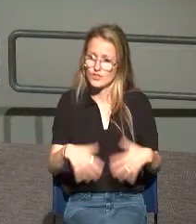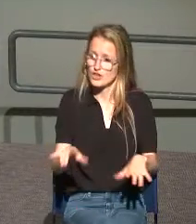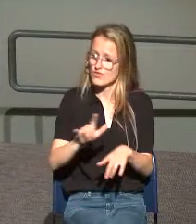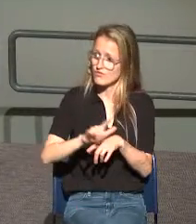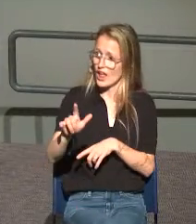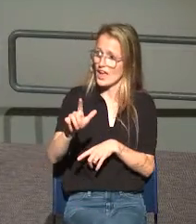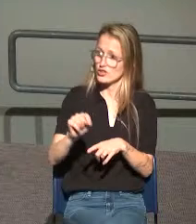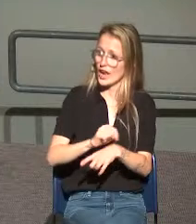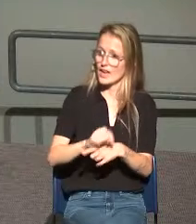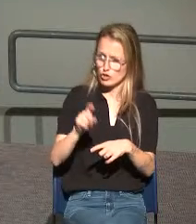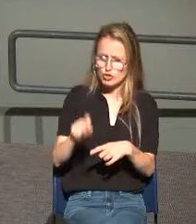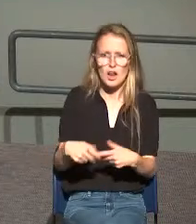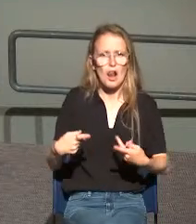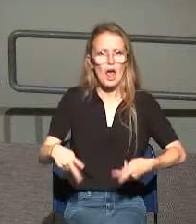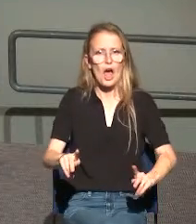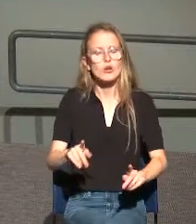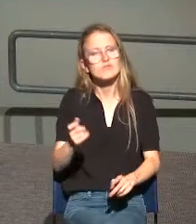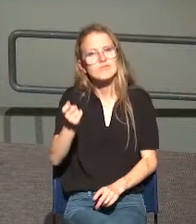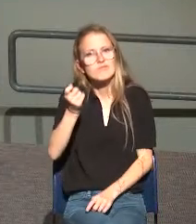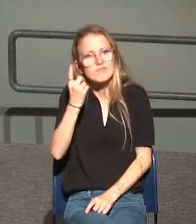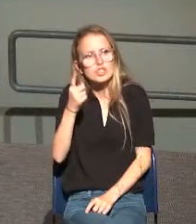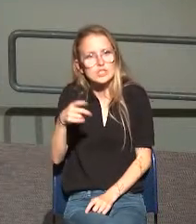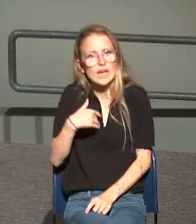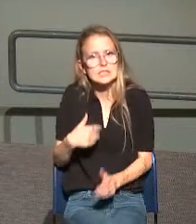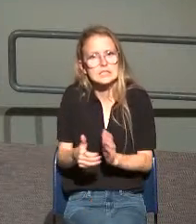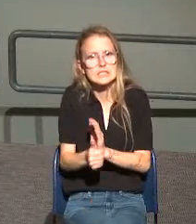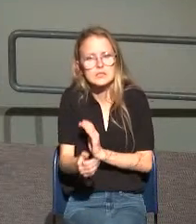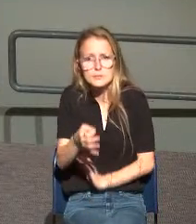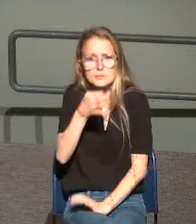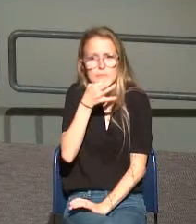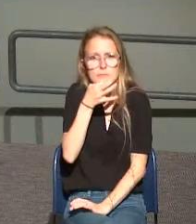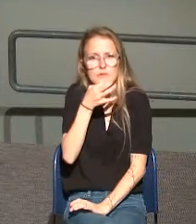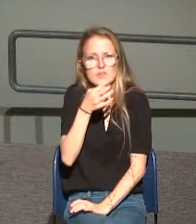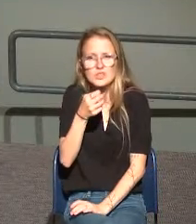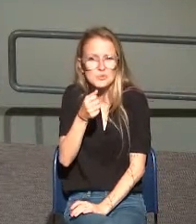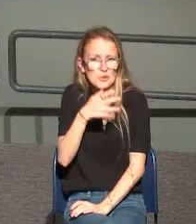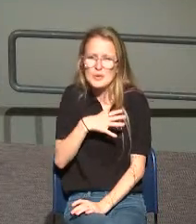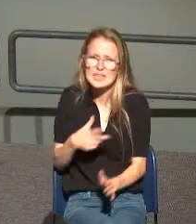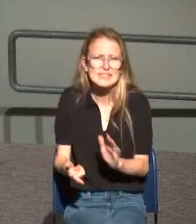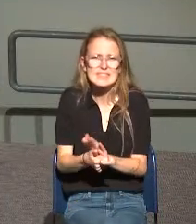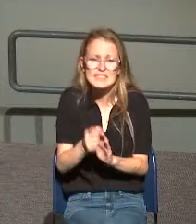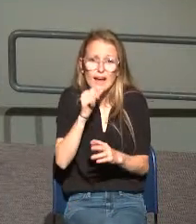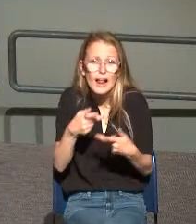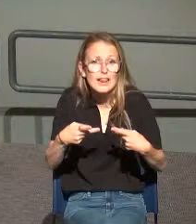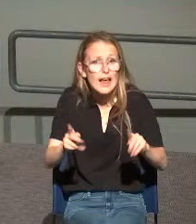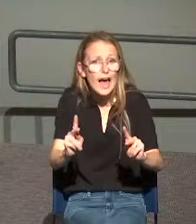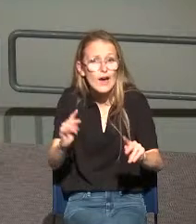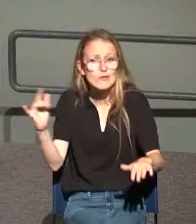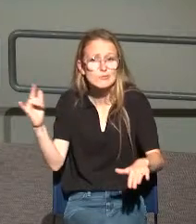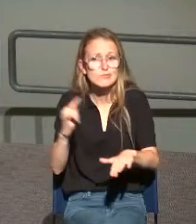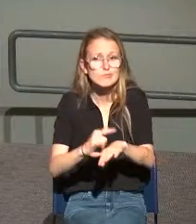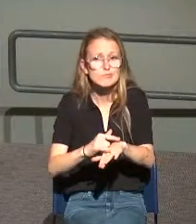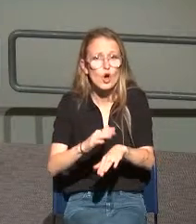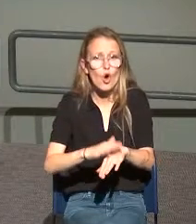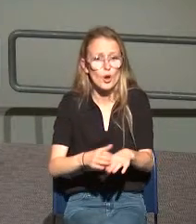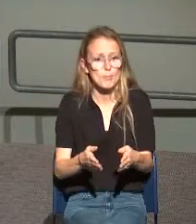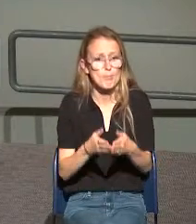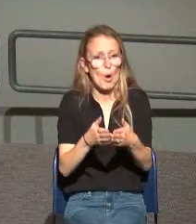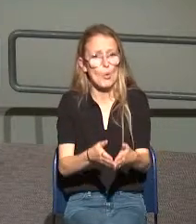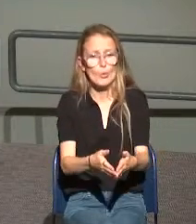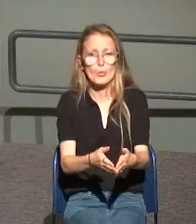the grades for it. She had the skills, but women weren't allowed to fly jets. Women weren't allowed to land on an aircraft carrier.